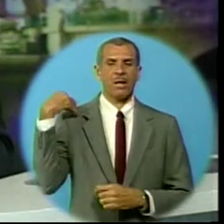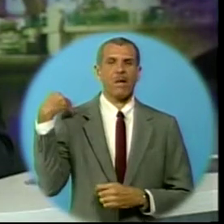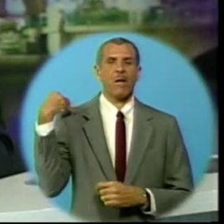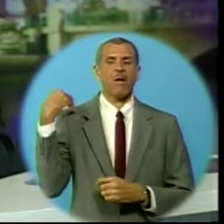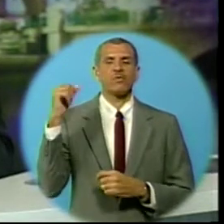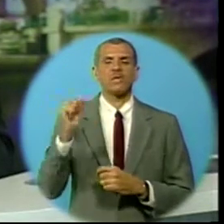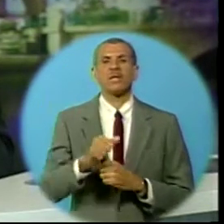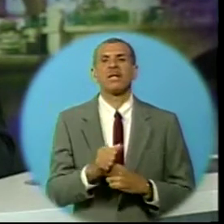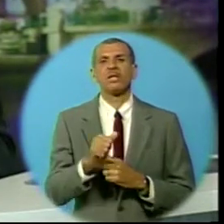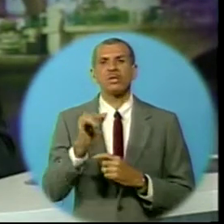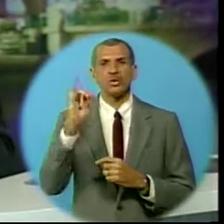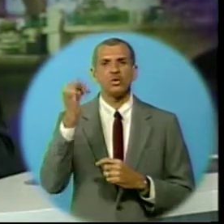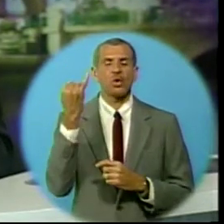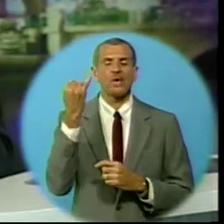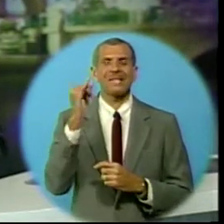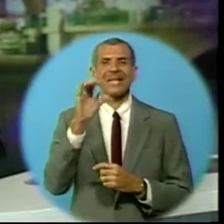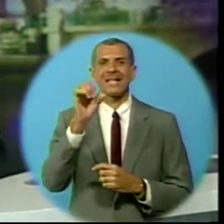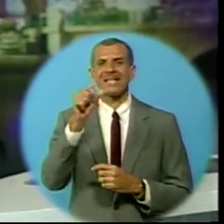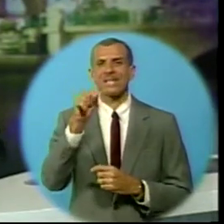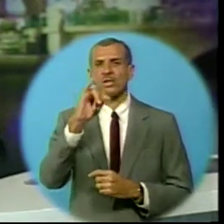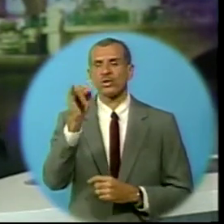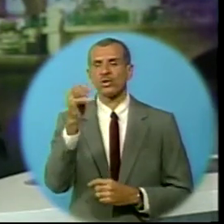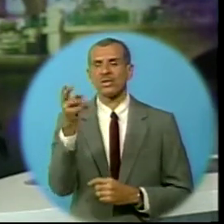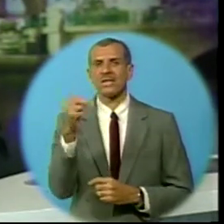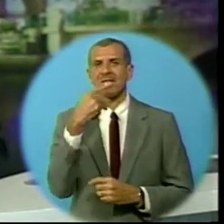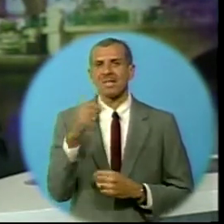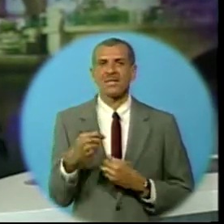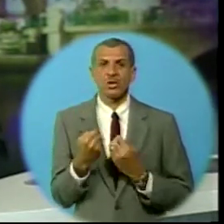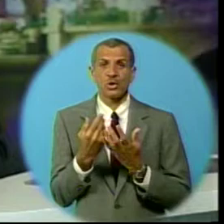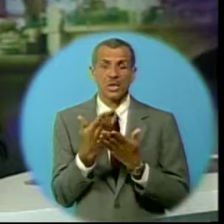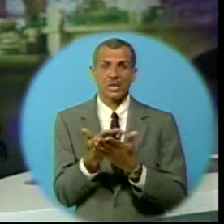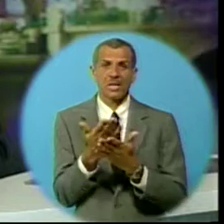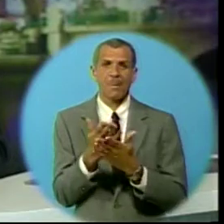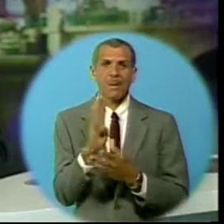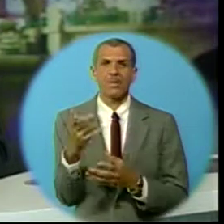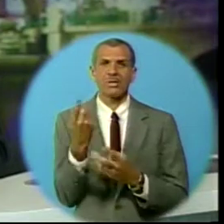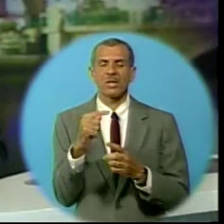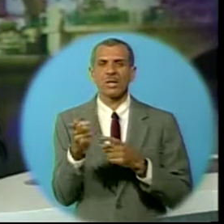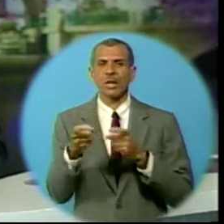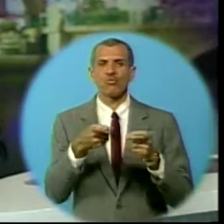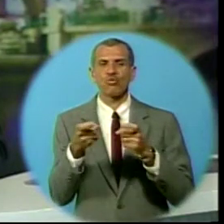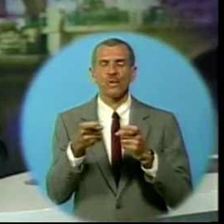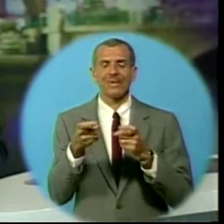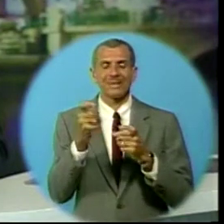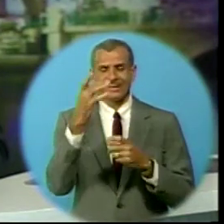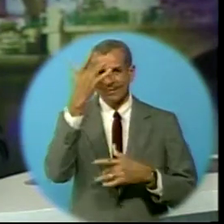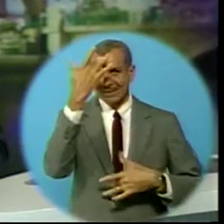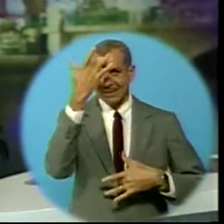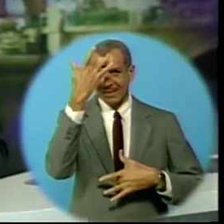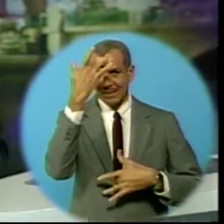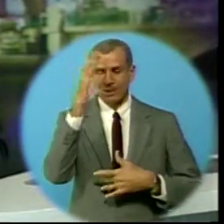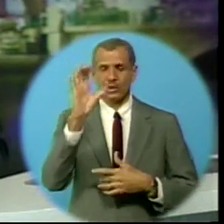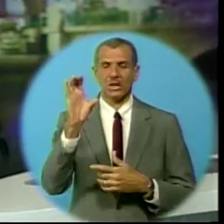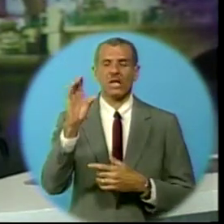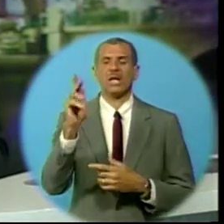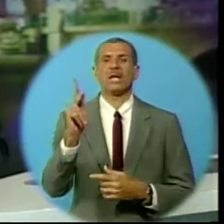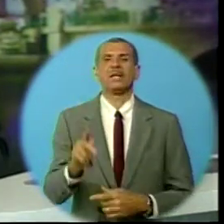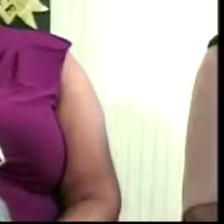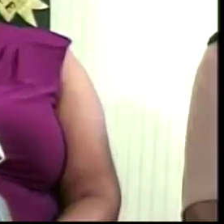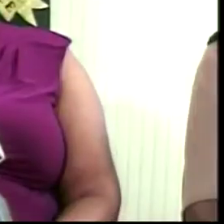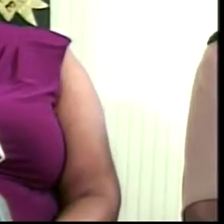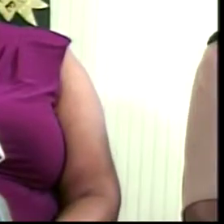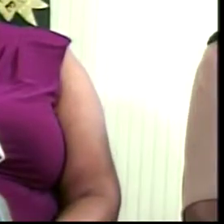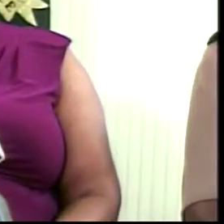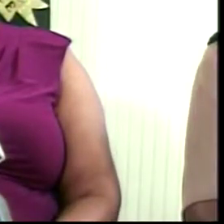says consideration has been given to a number of proposals as Barbados seeks to control chikungunya. We